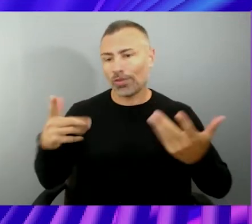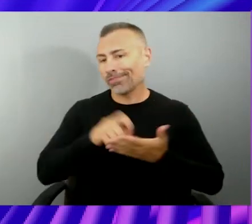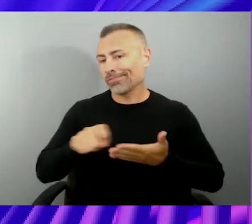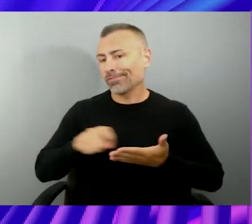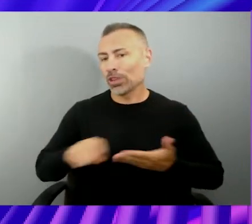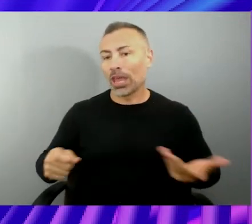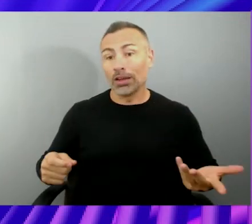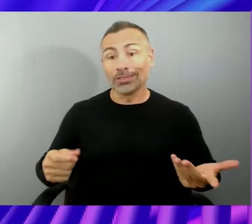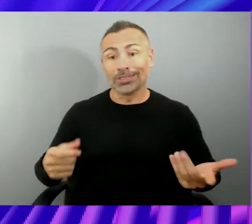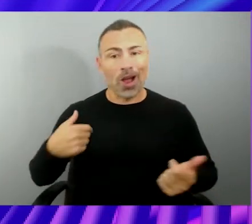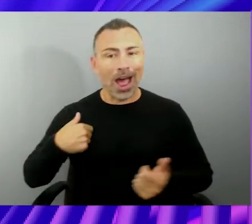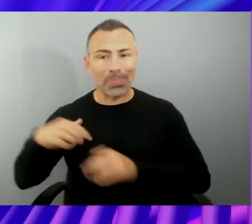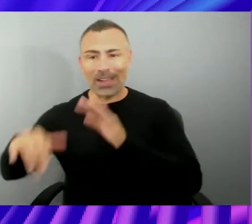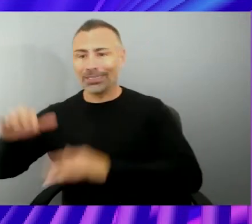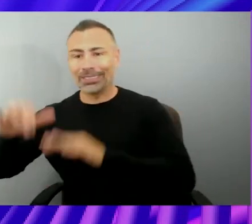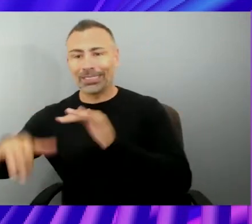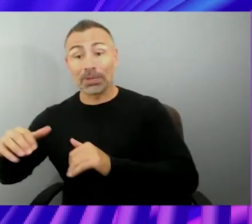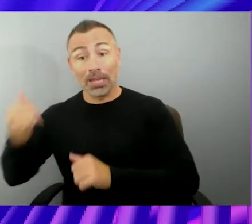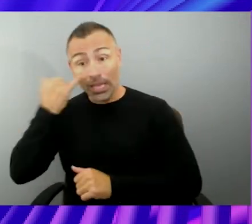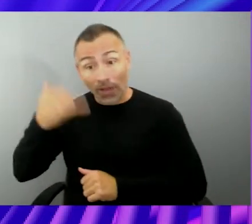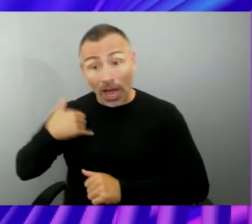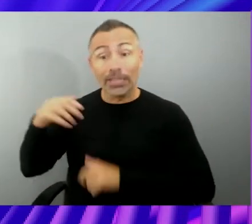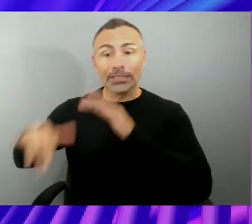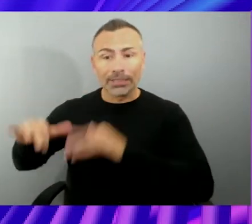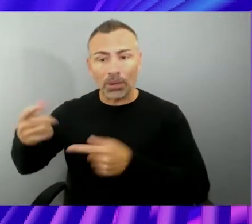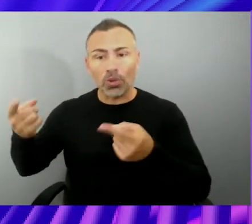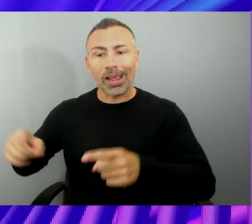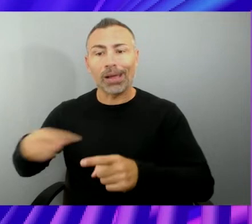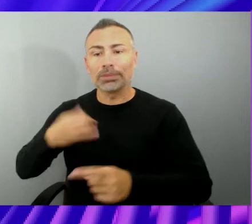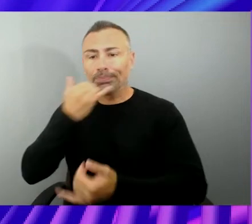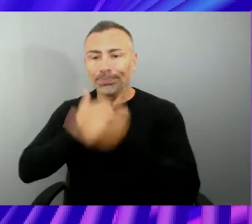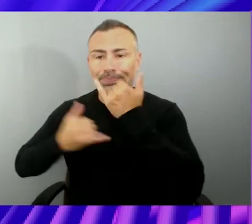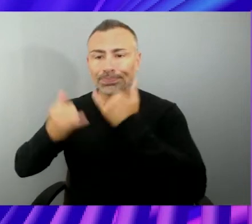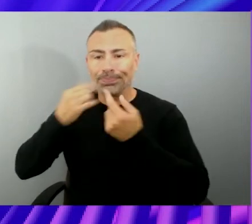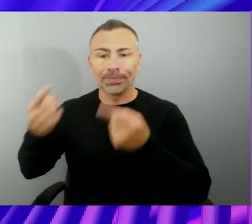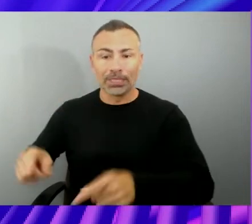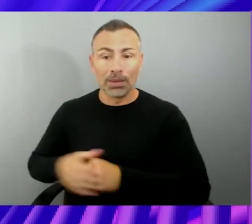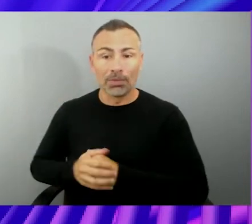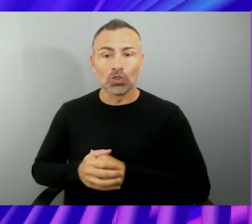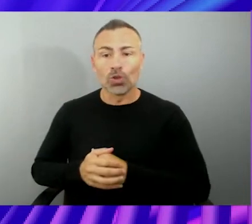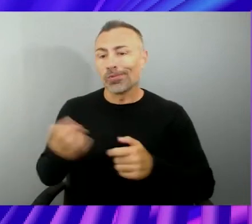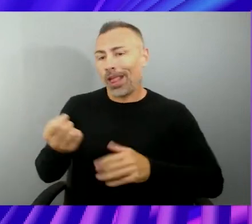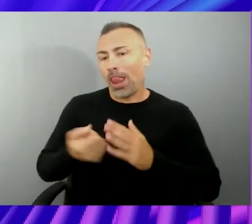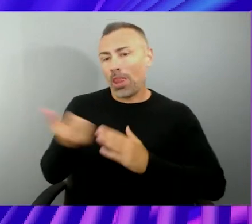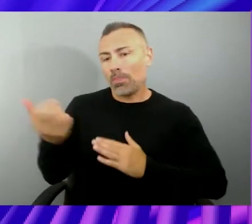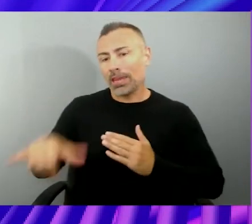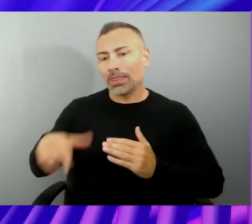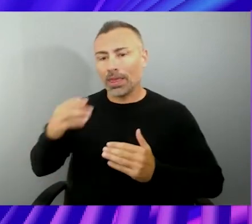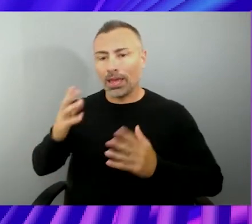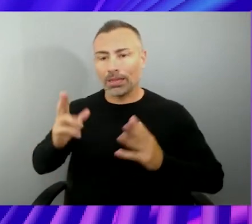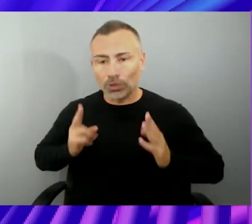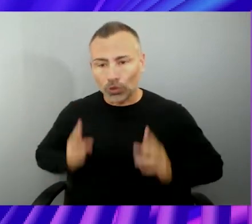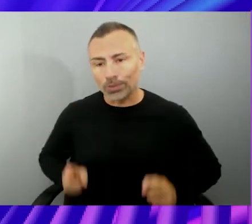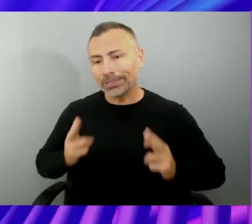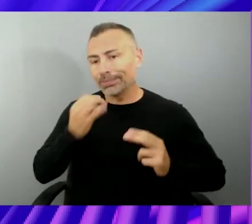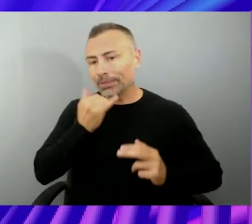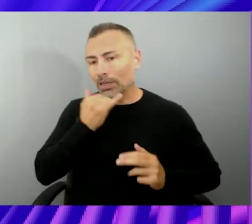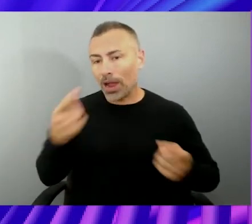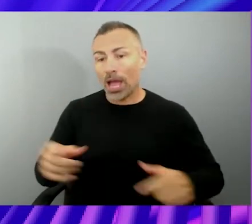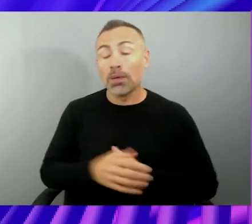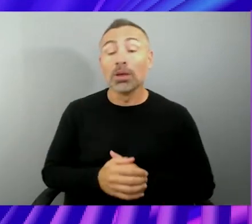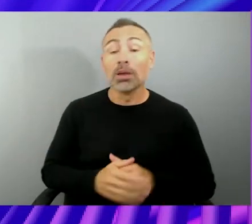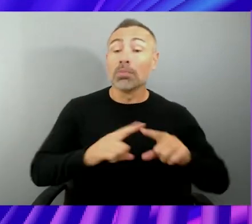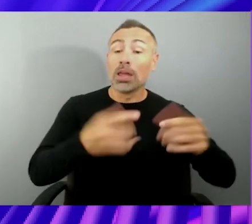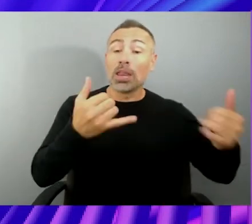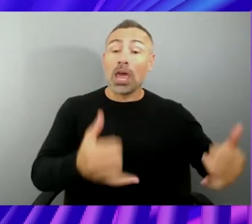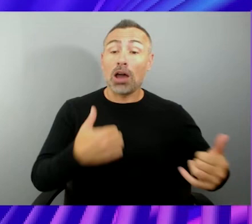again, the more we let the machine do, the more time I have to do other things. Right. Again, I'm a little lazy. It's okay. Come